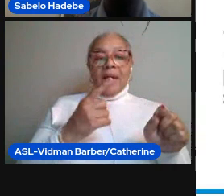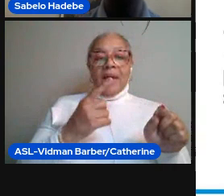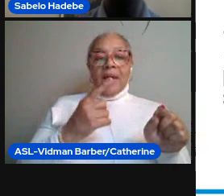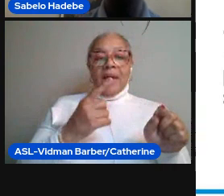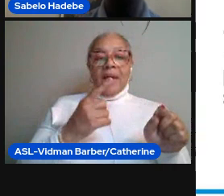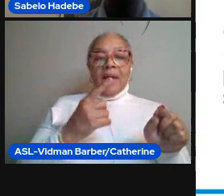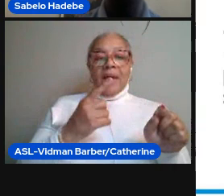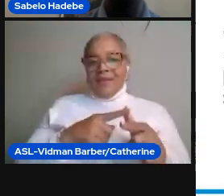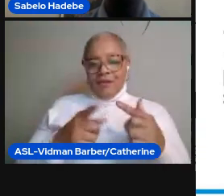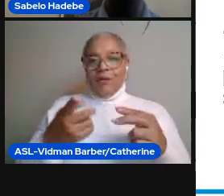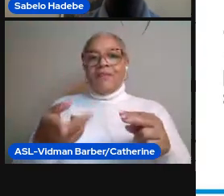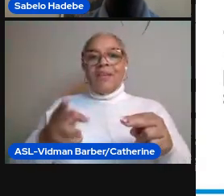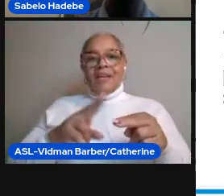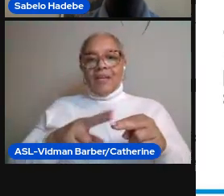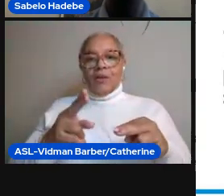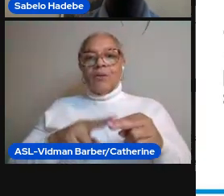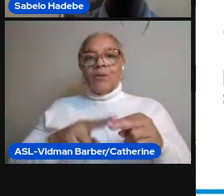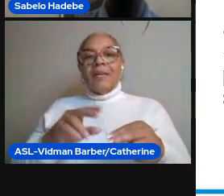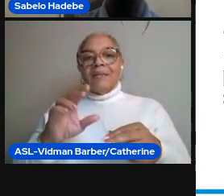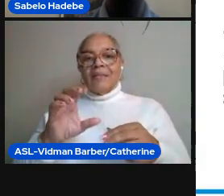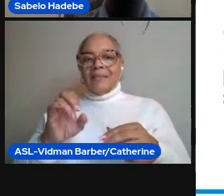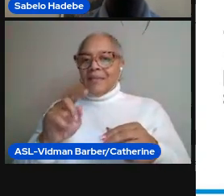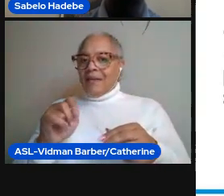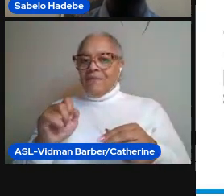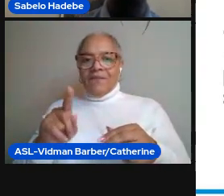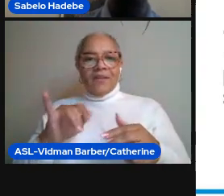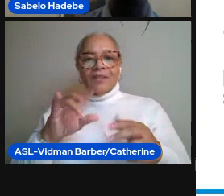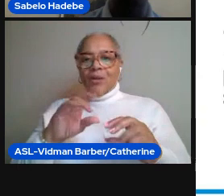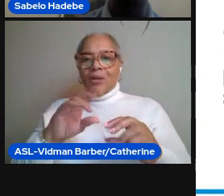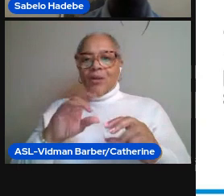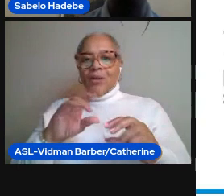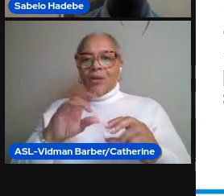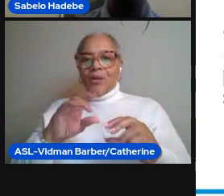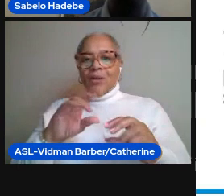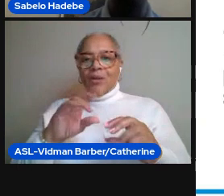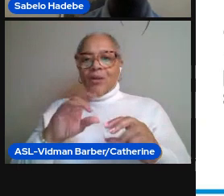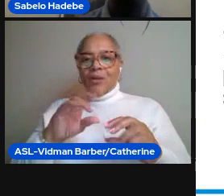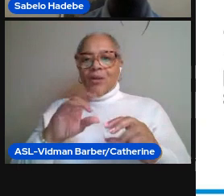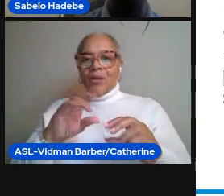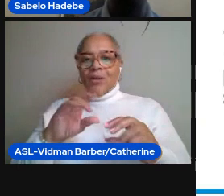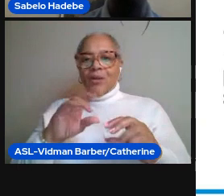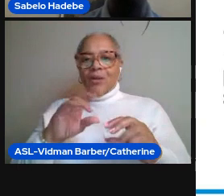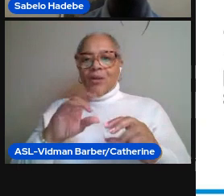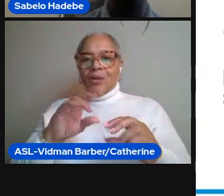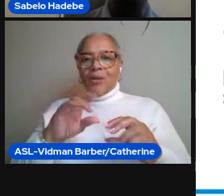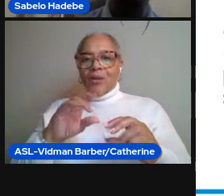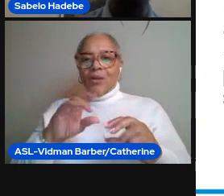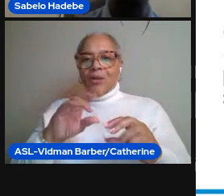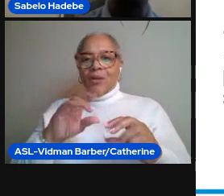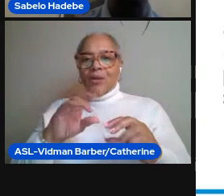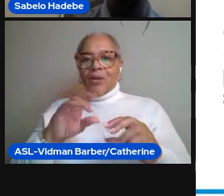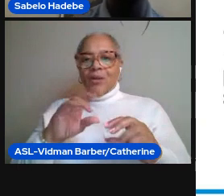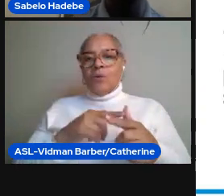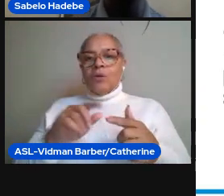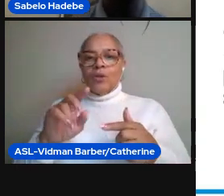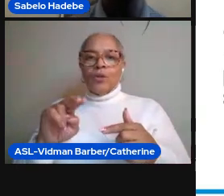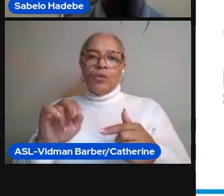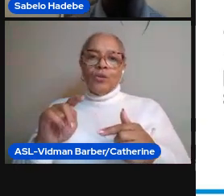in eosinophils, no real change in either in total cells or neutrophils. So it seems to be specific